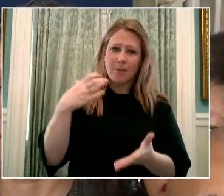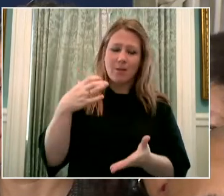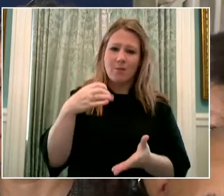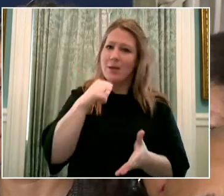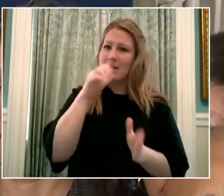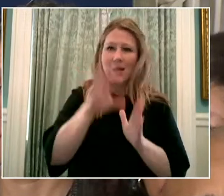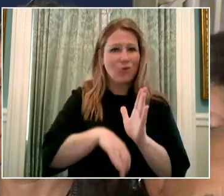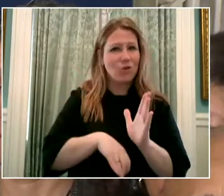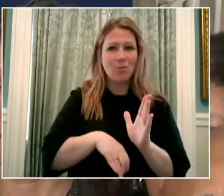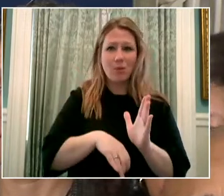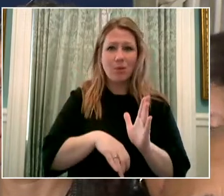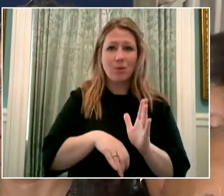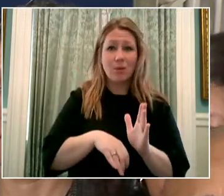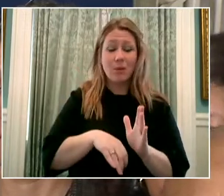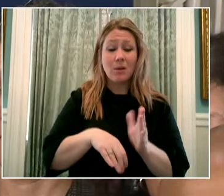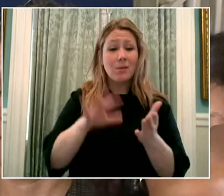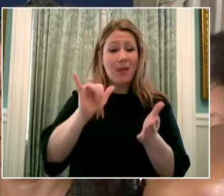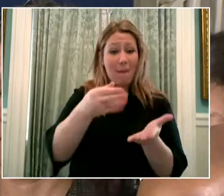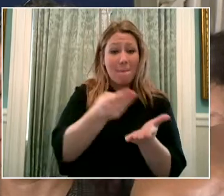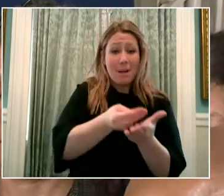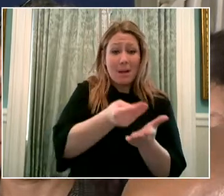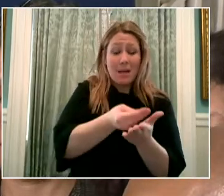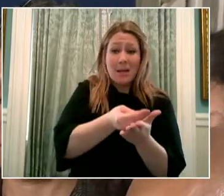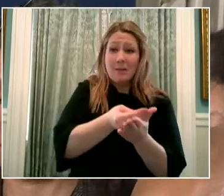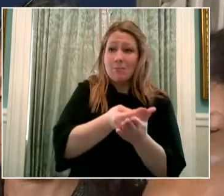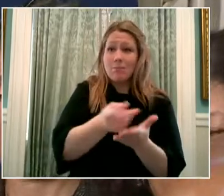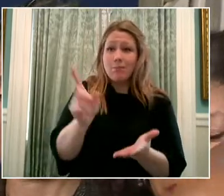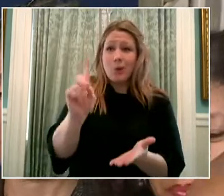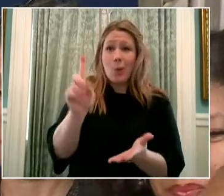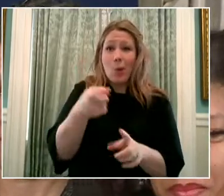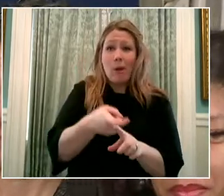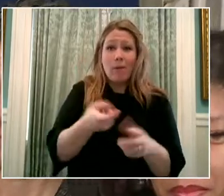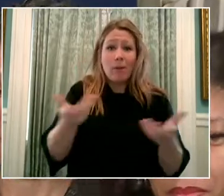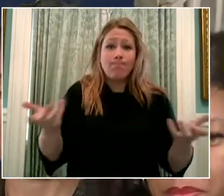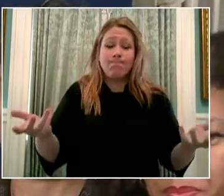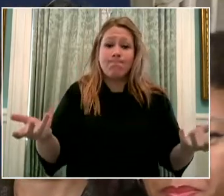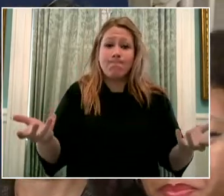from somewhere. That's all I have to say.